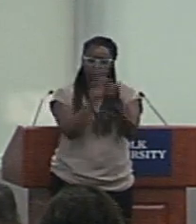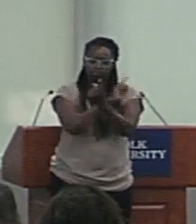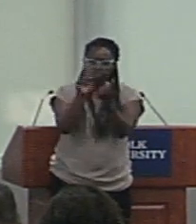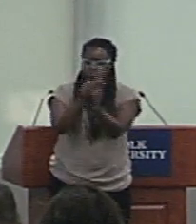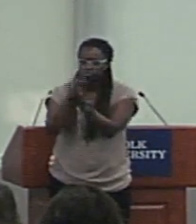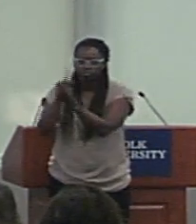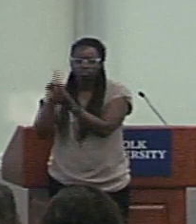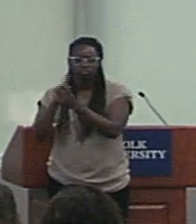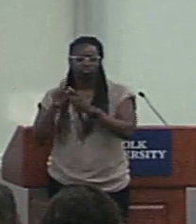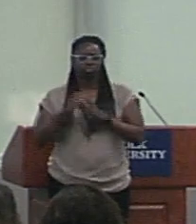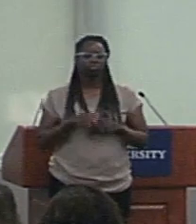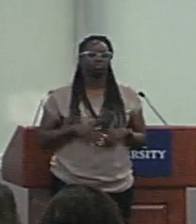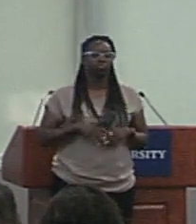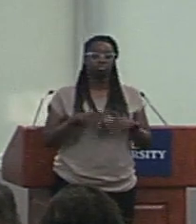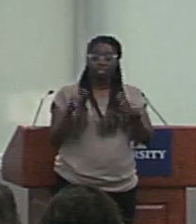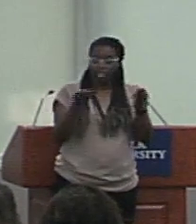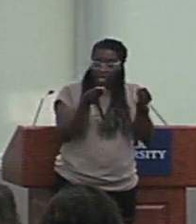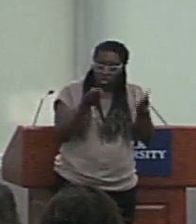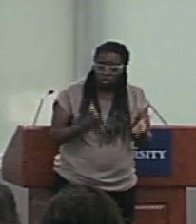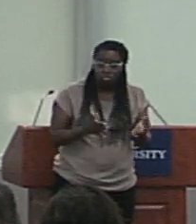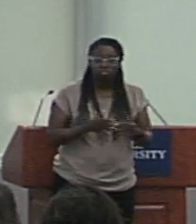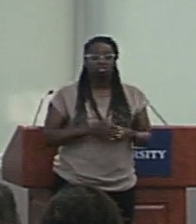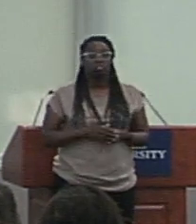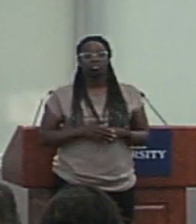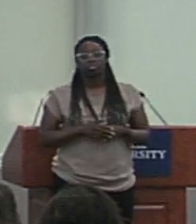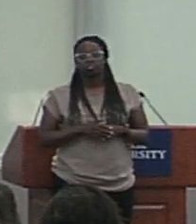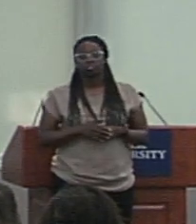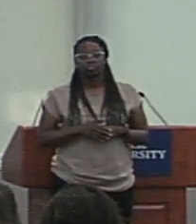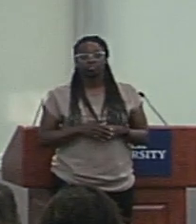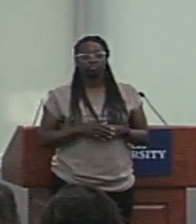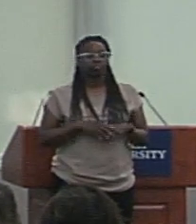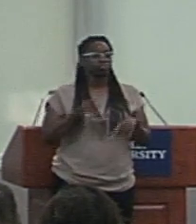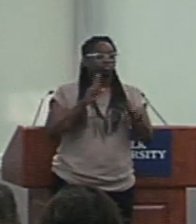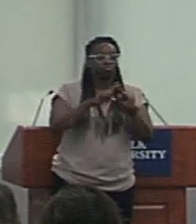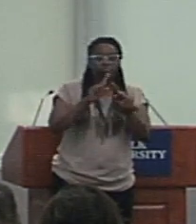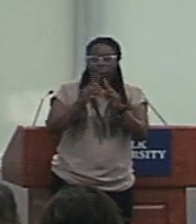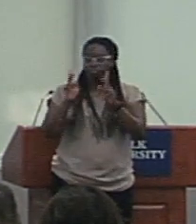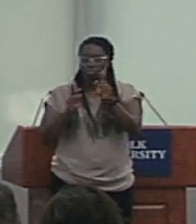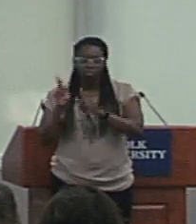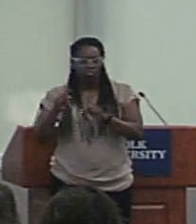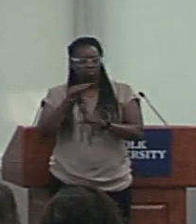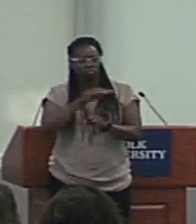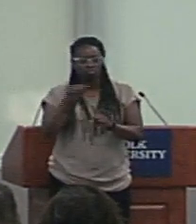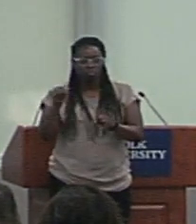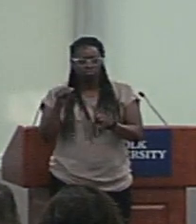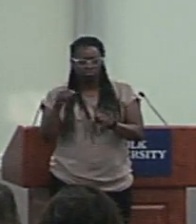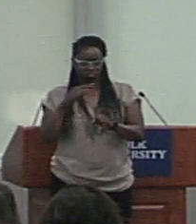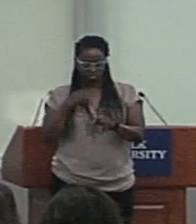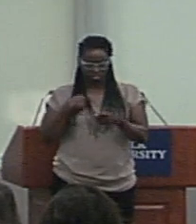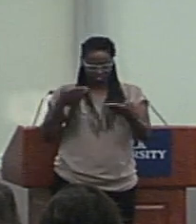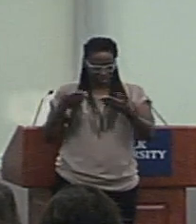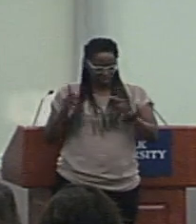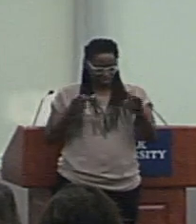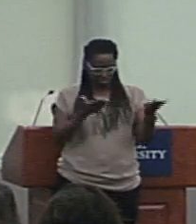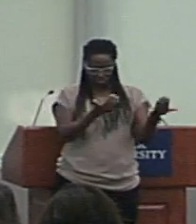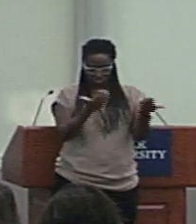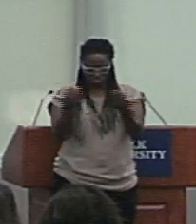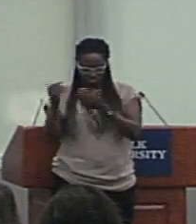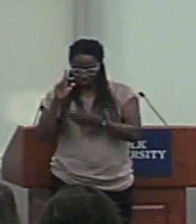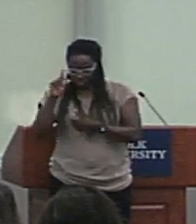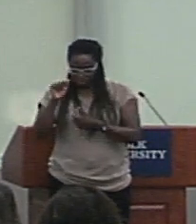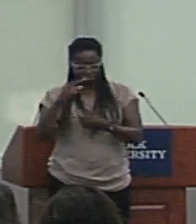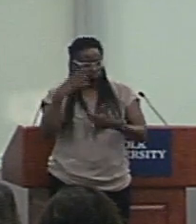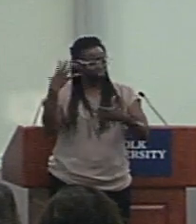staff, register to vote, learn how to testify at a hearing. It's a great way to break down barriers to invite people with disabilities to get engaged in local